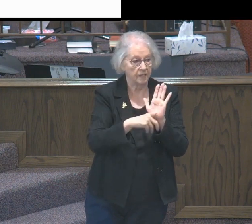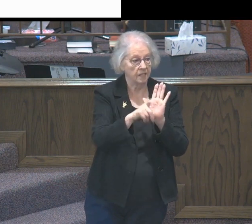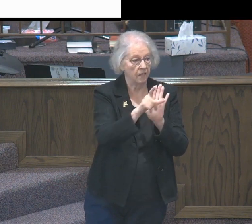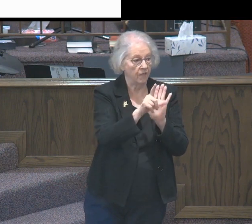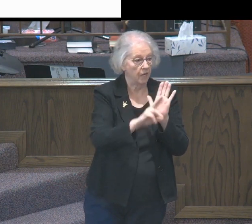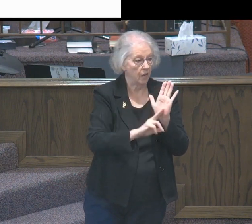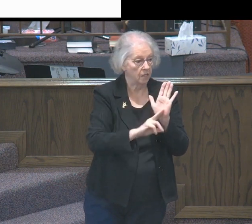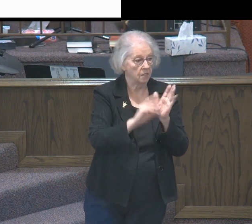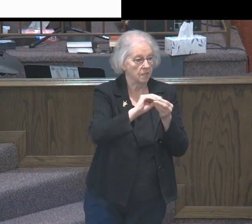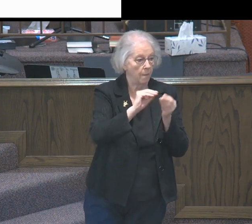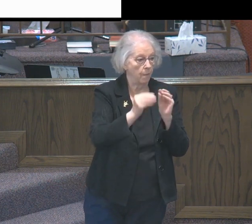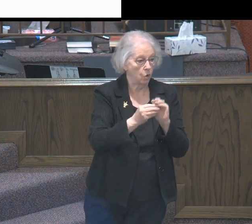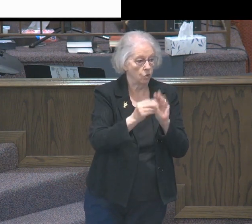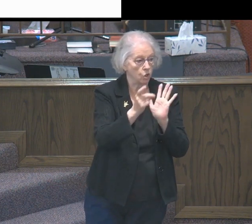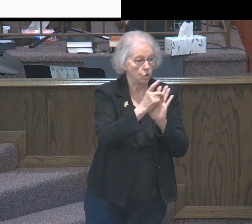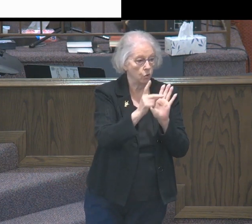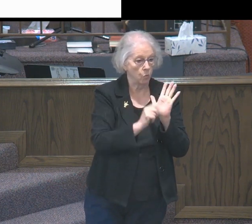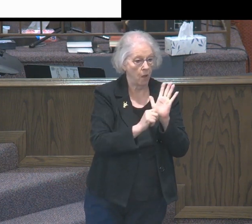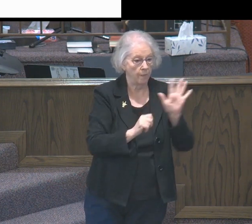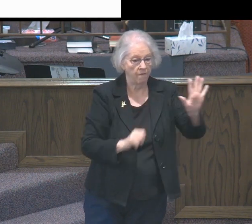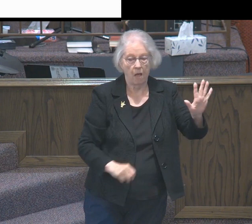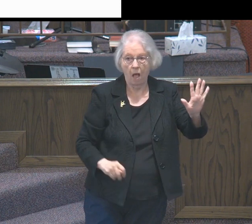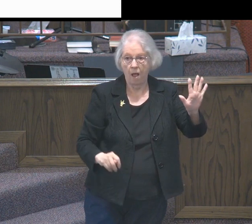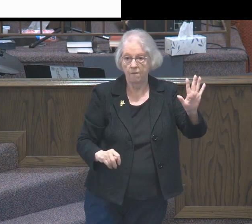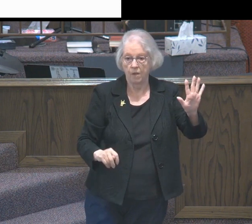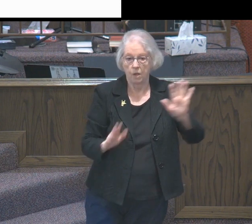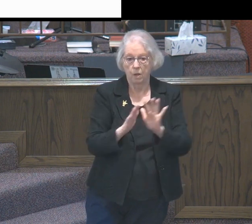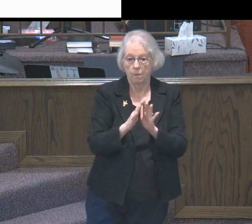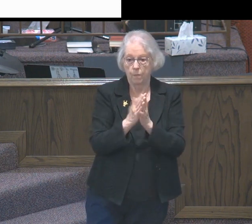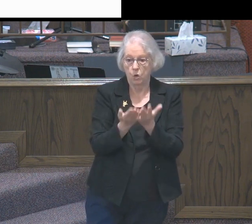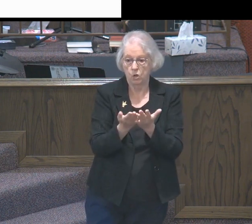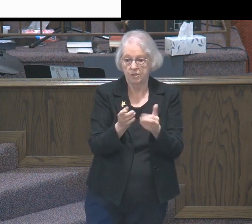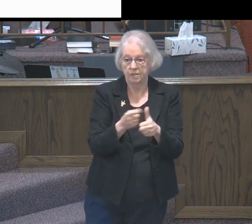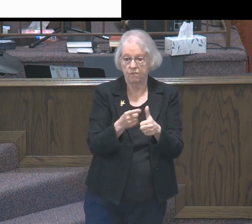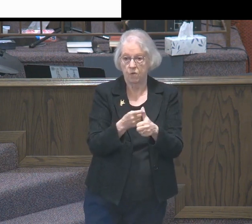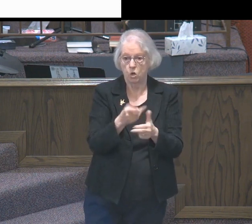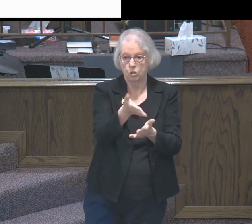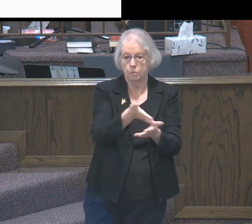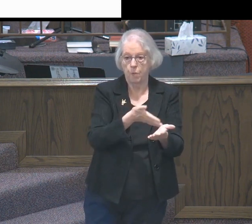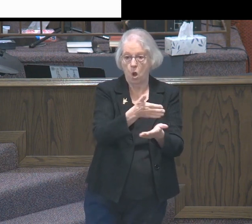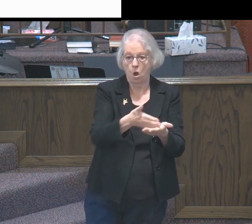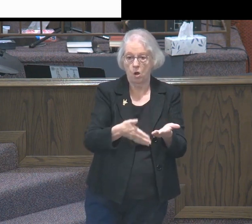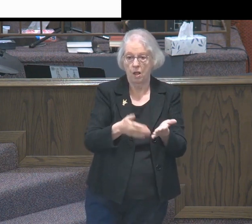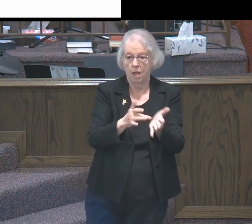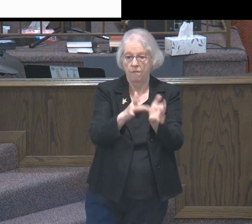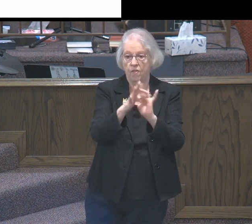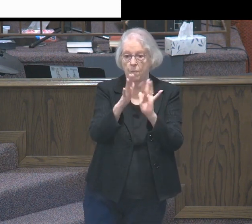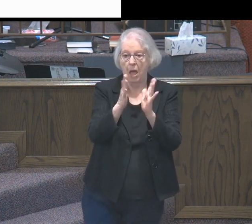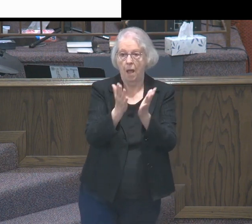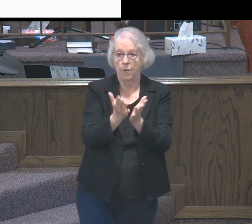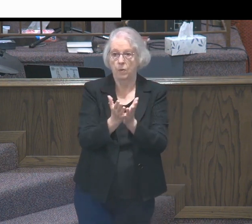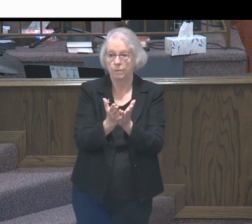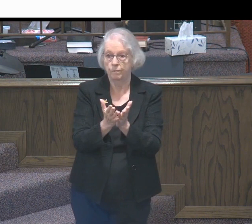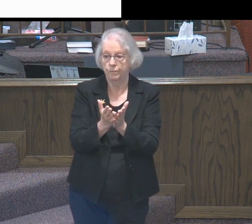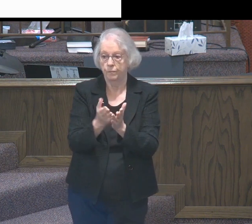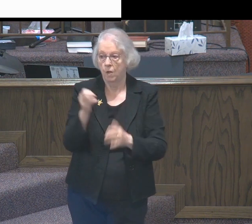Or the entirety of Scripture to that point, which was the Old Testament.